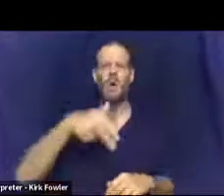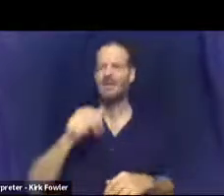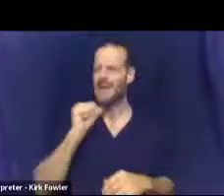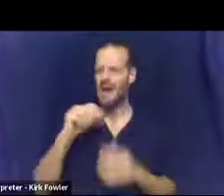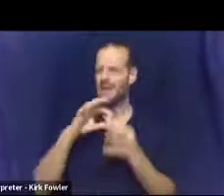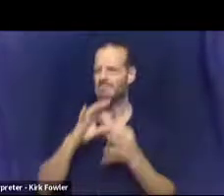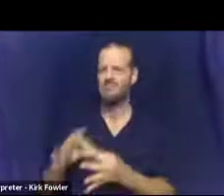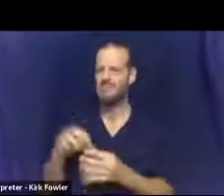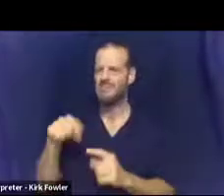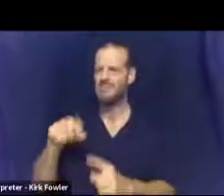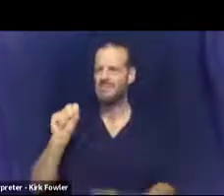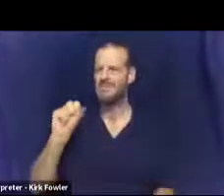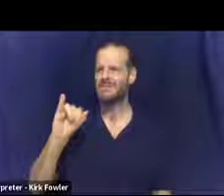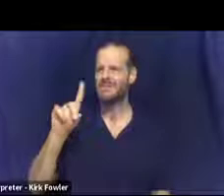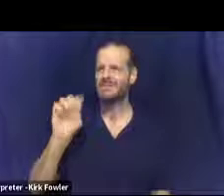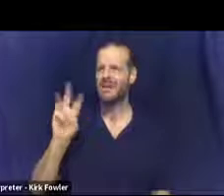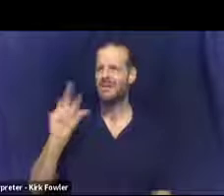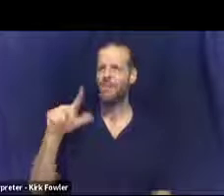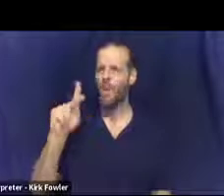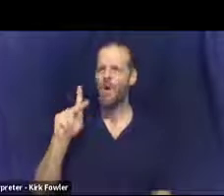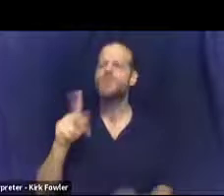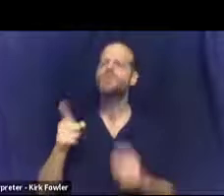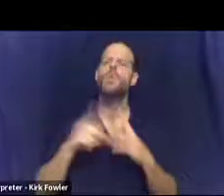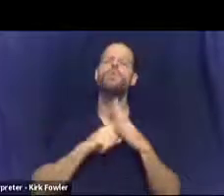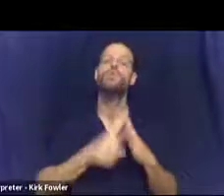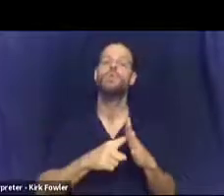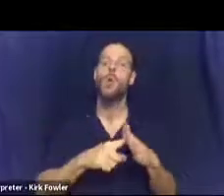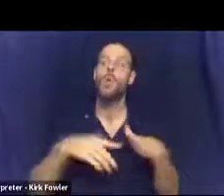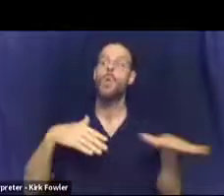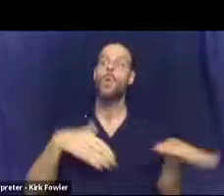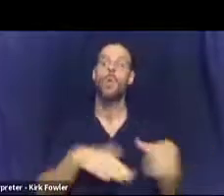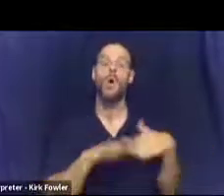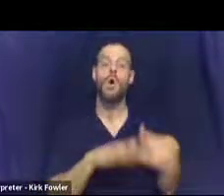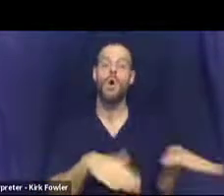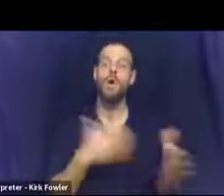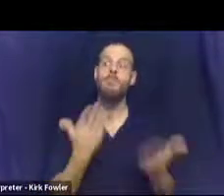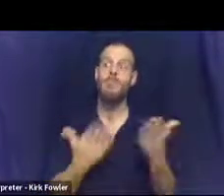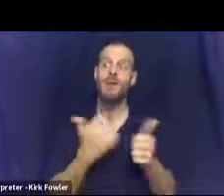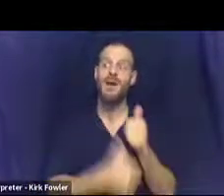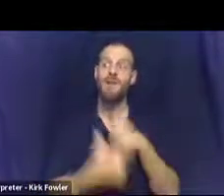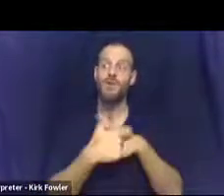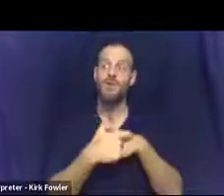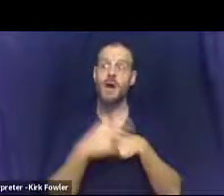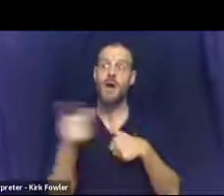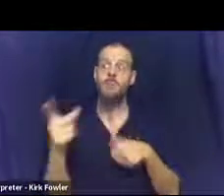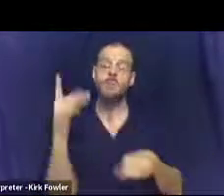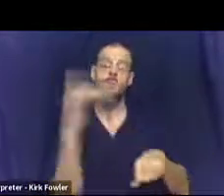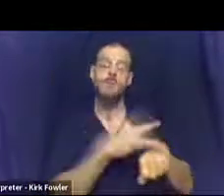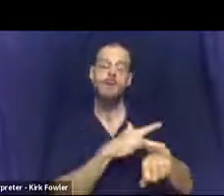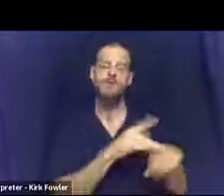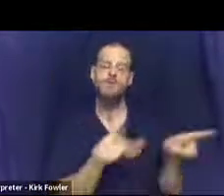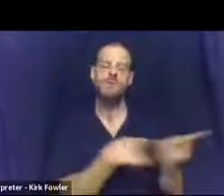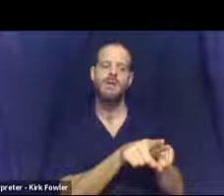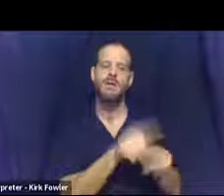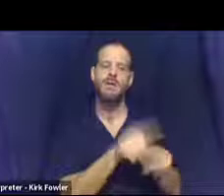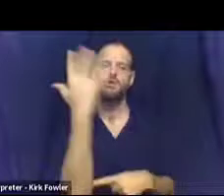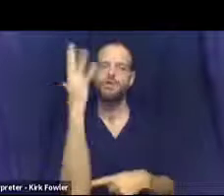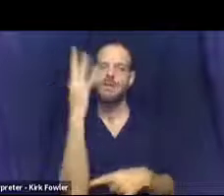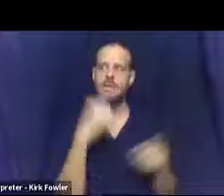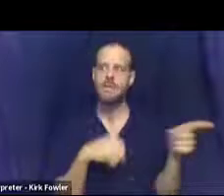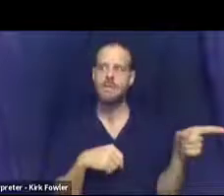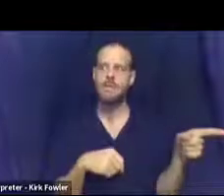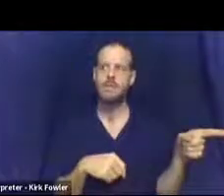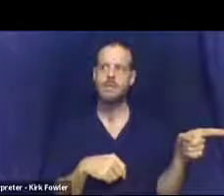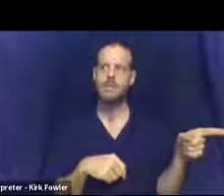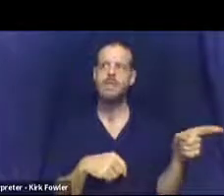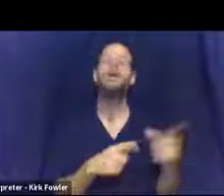So let's start making something meaningful. So maybe every time you guys go outside, have him touch the same tree. And then we could possibly